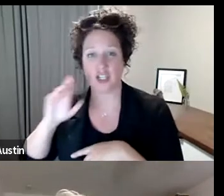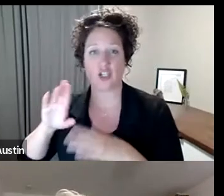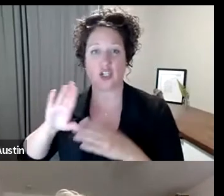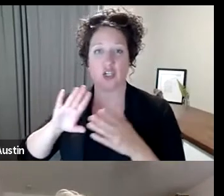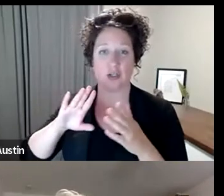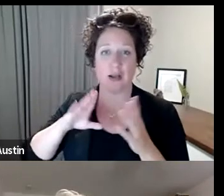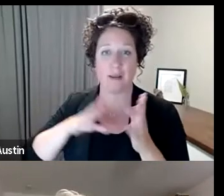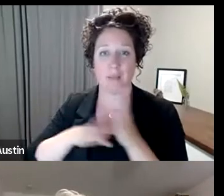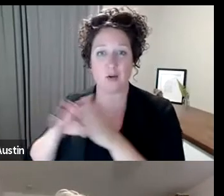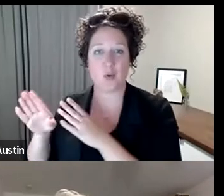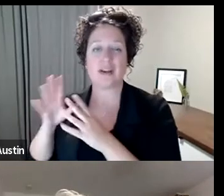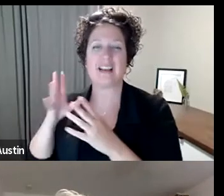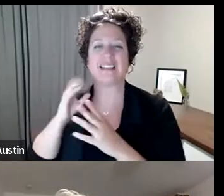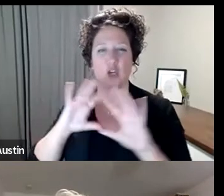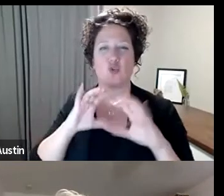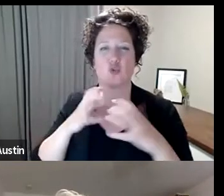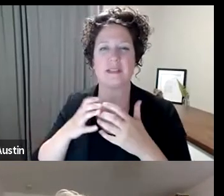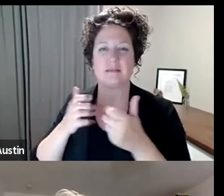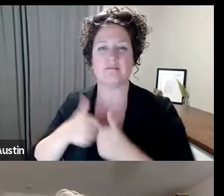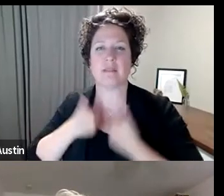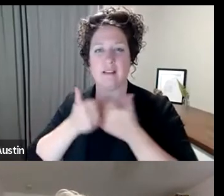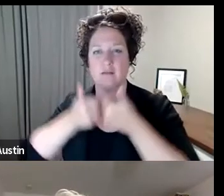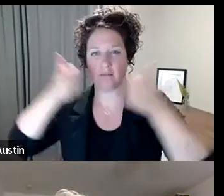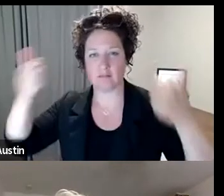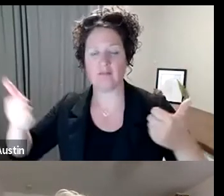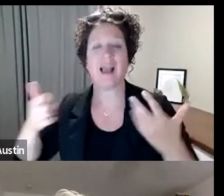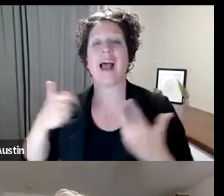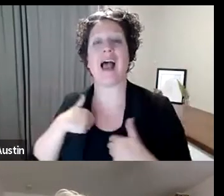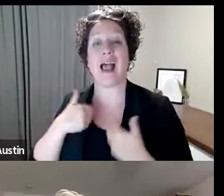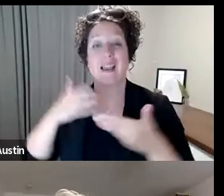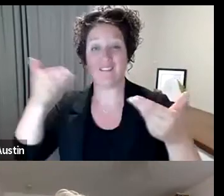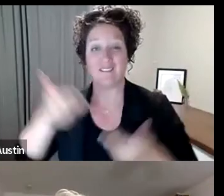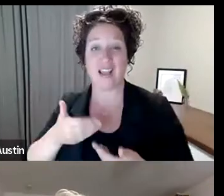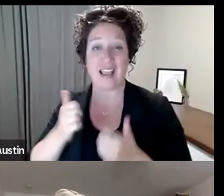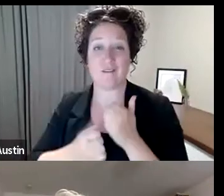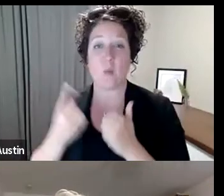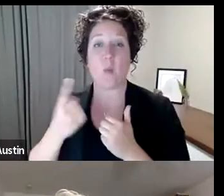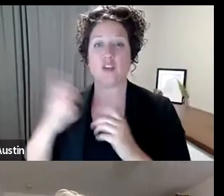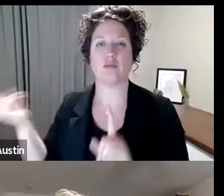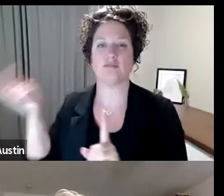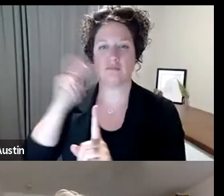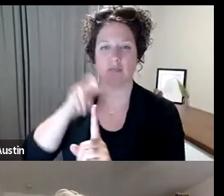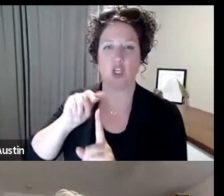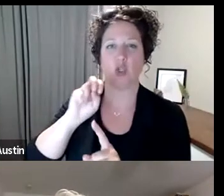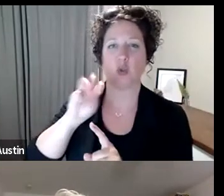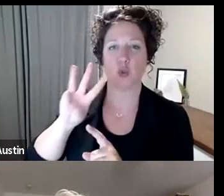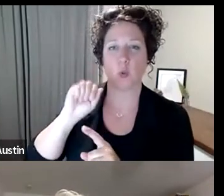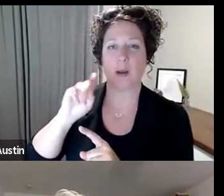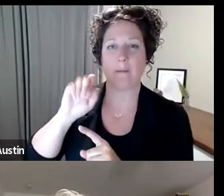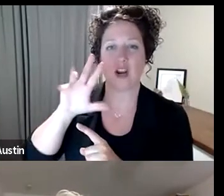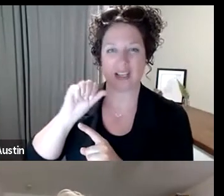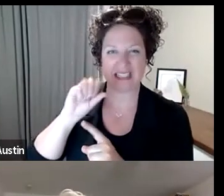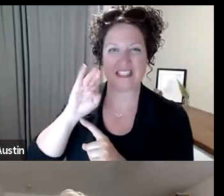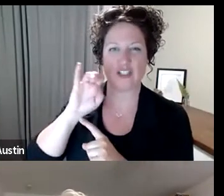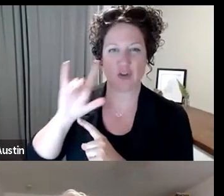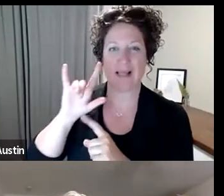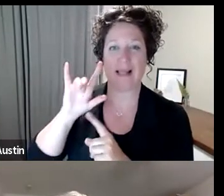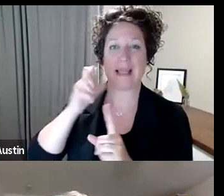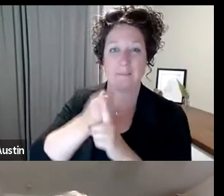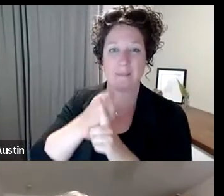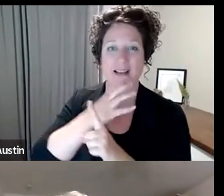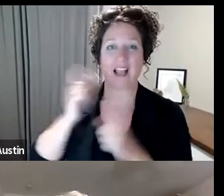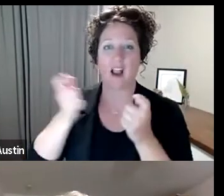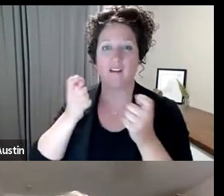in rural and remote areas. I invite everyone to check back on New America's Digital Impact and Governance